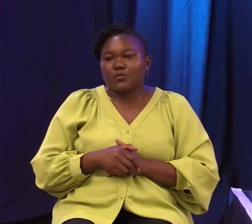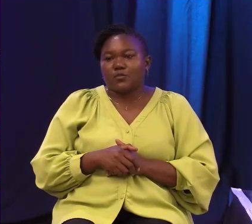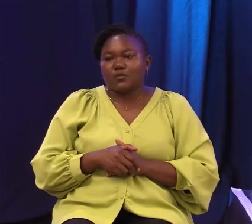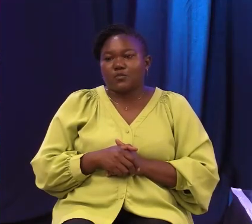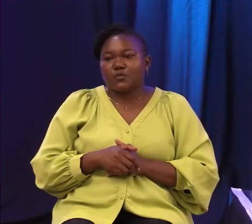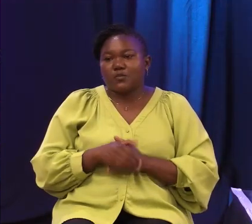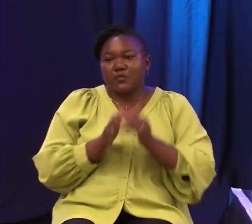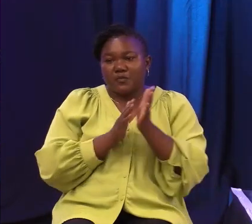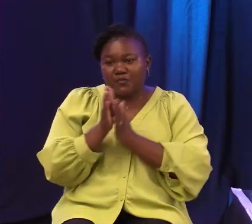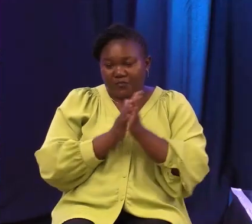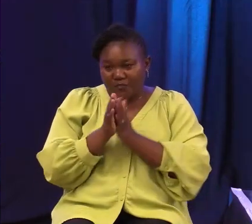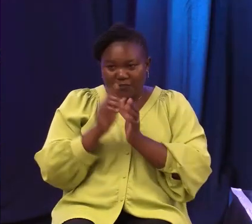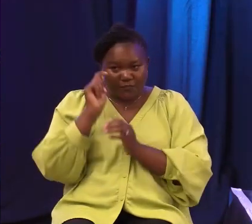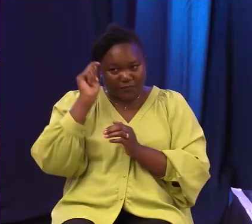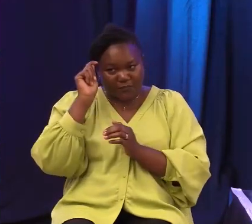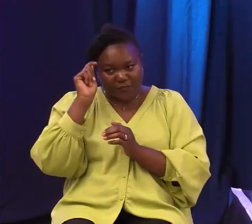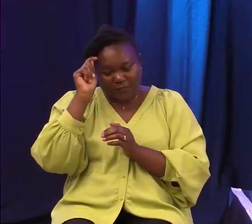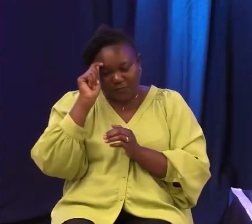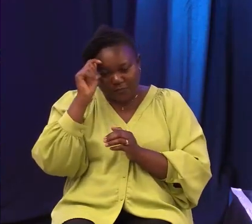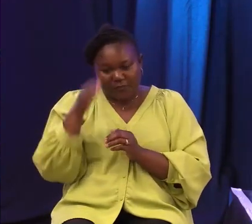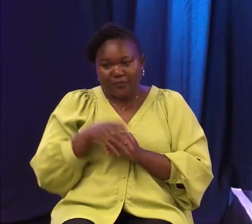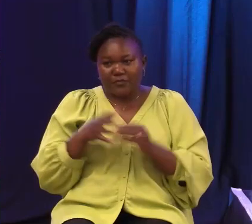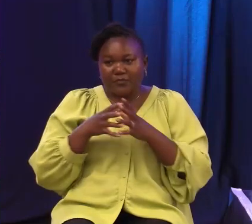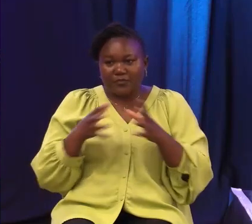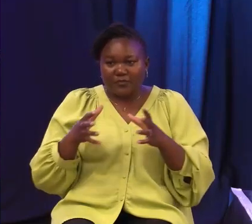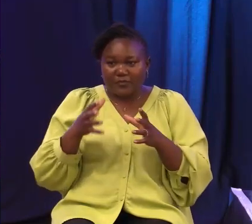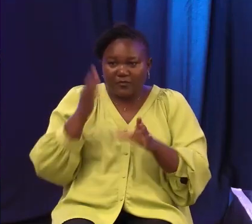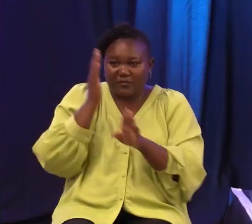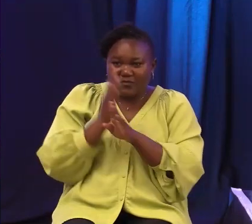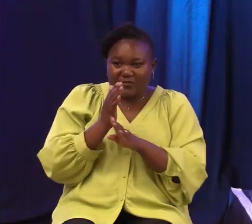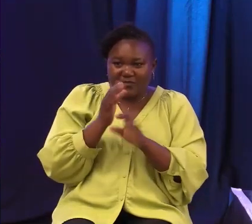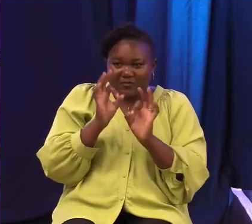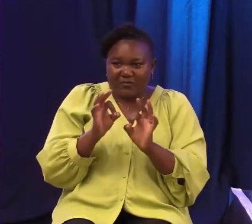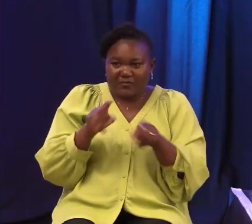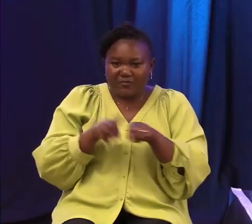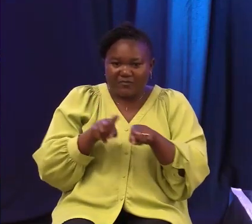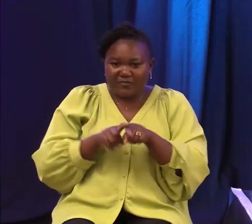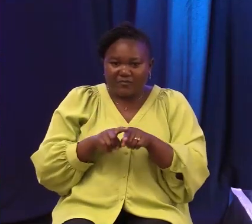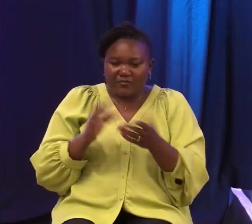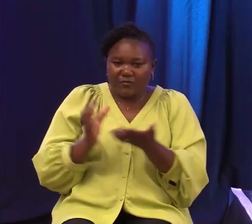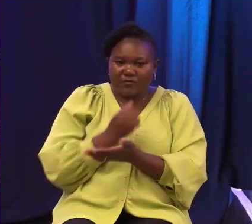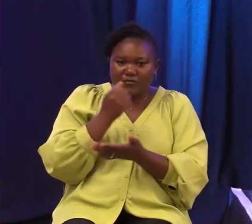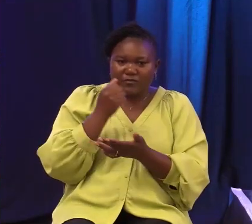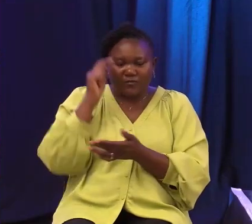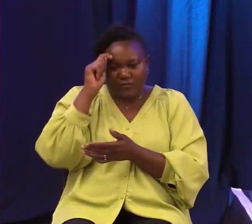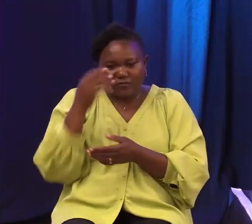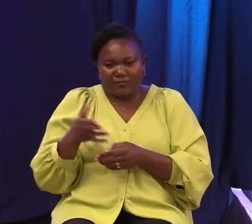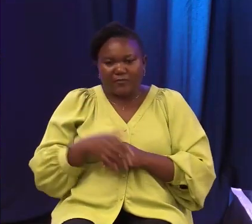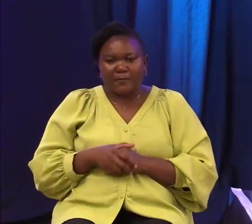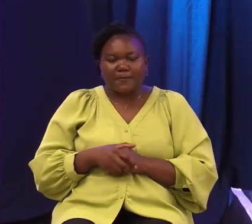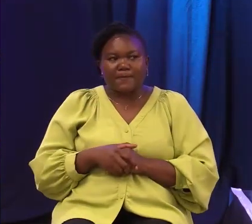interest theory is more superior to the will theory. I thank